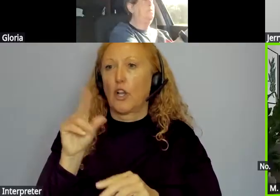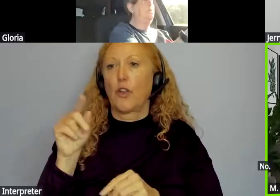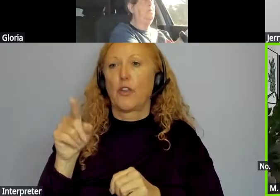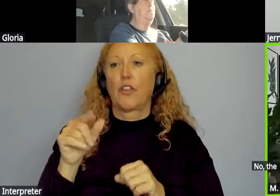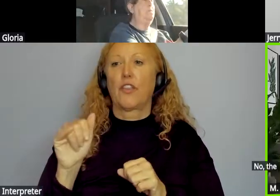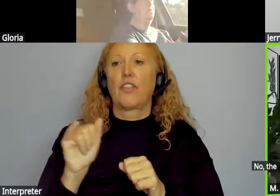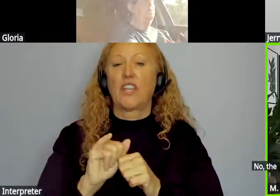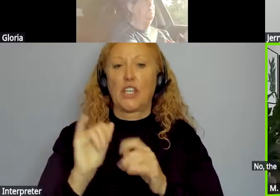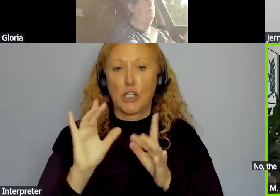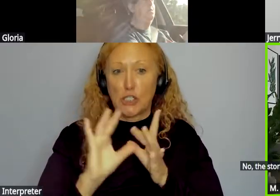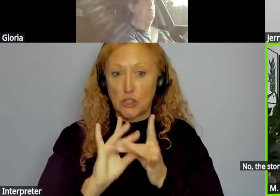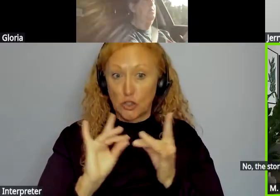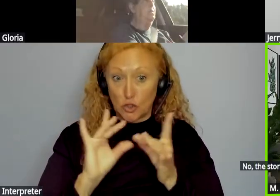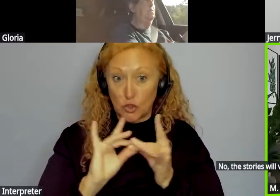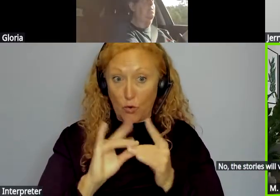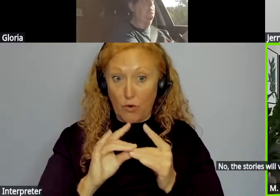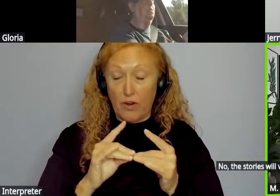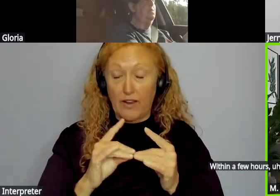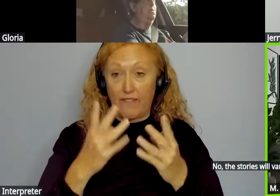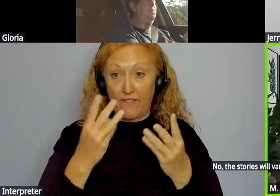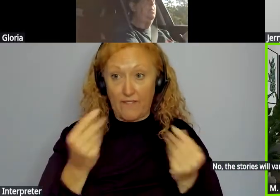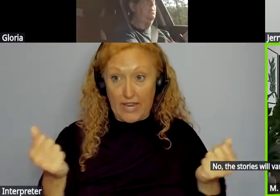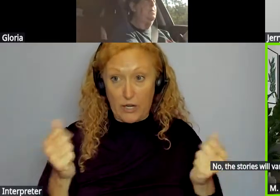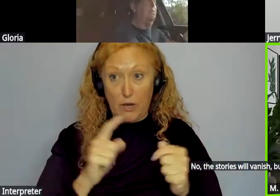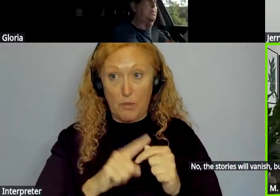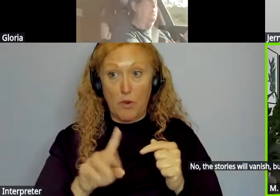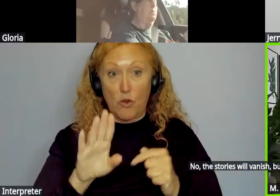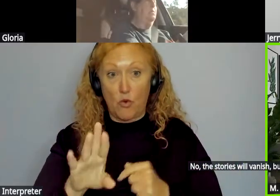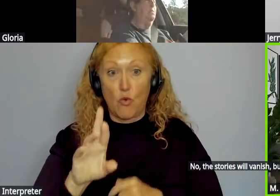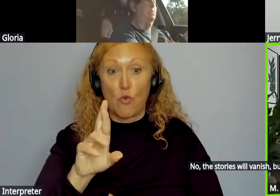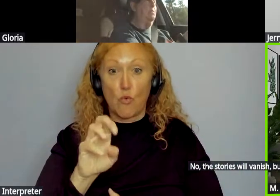stories will vanish, but the reels will stay.